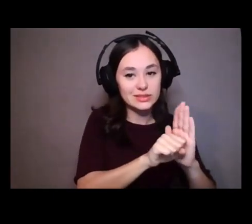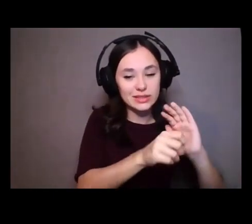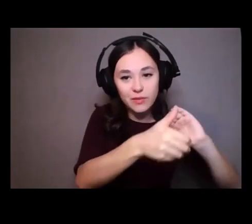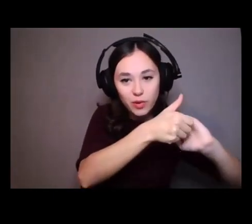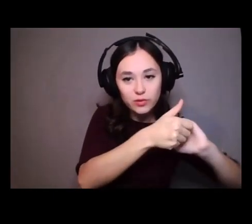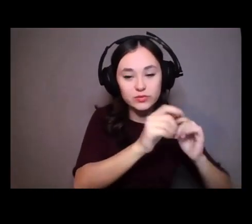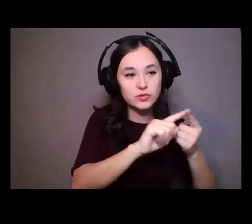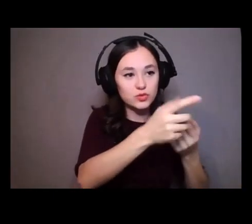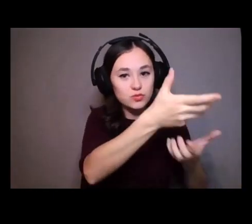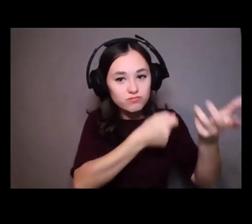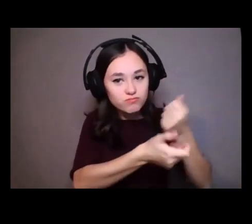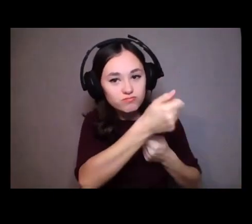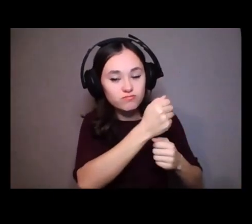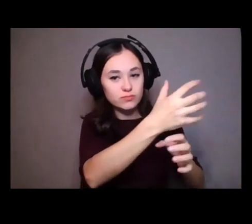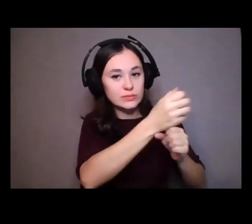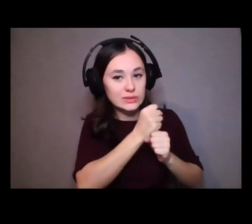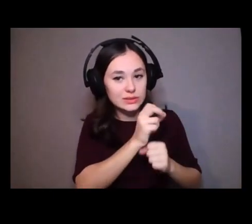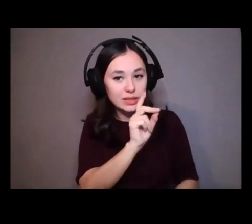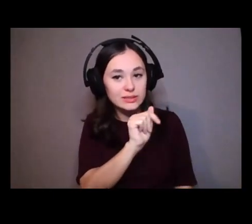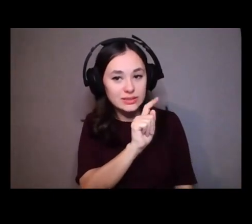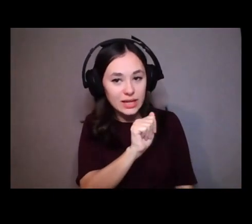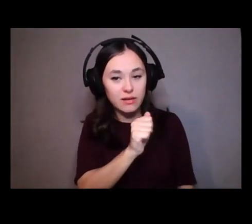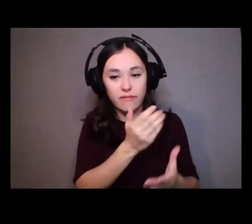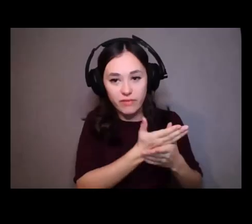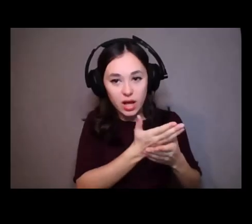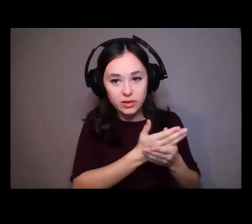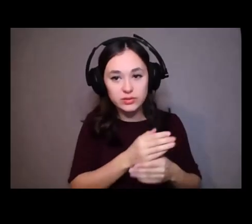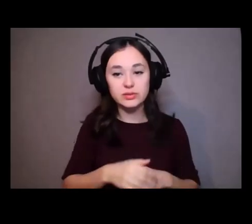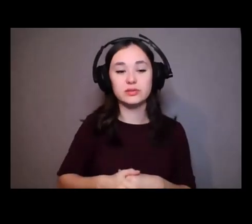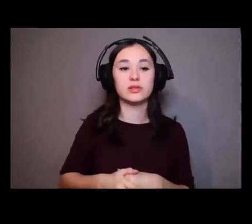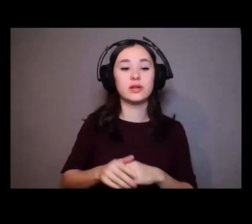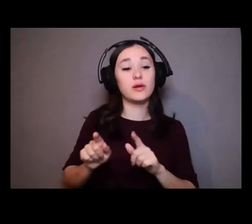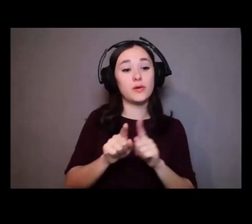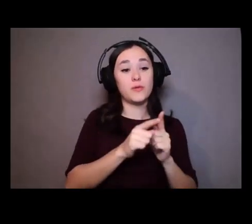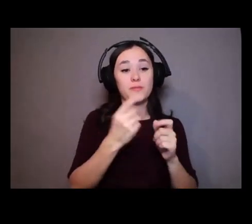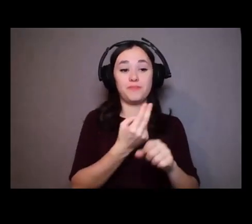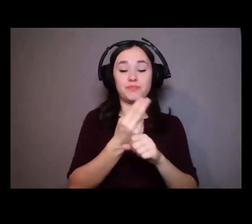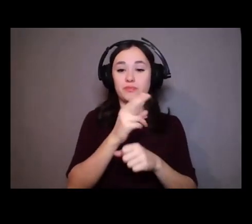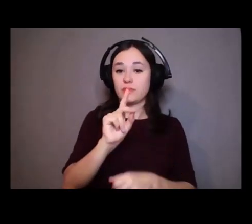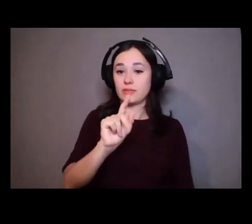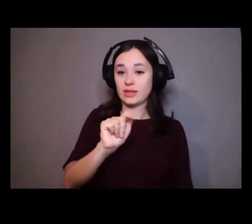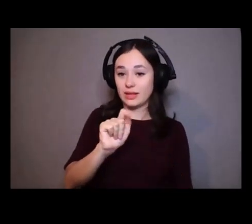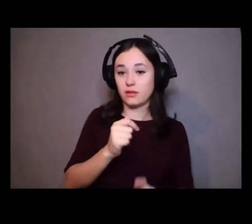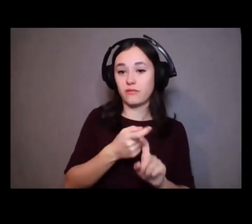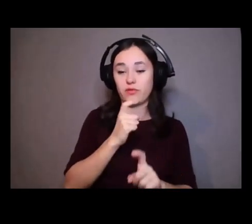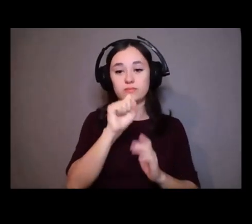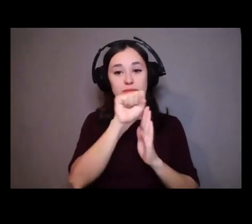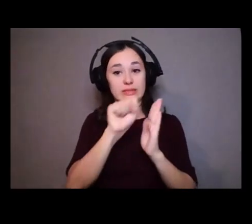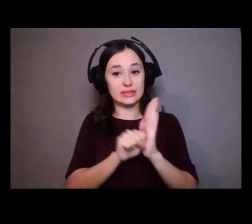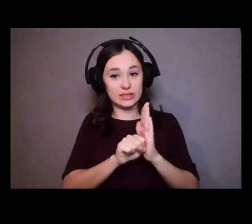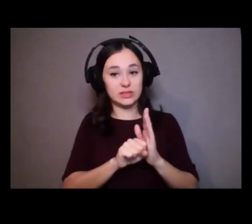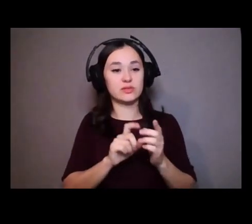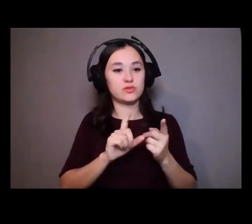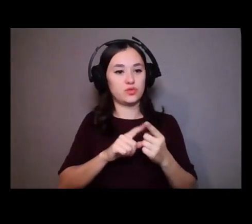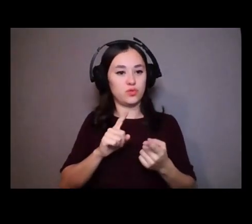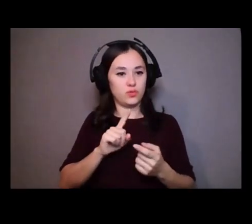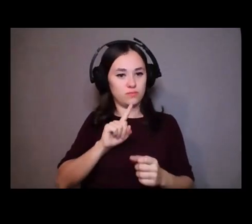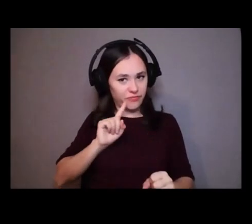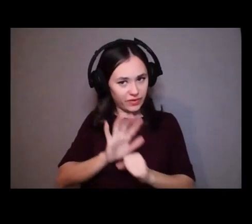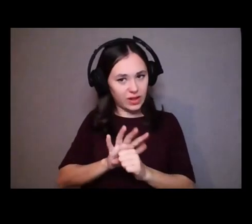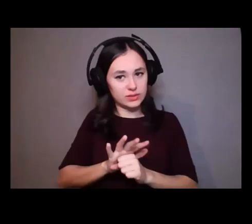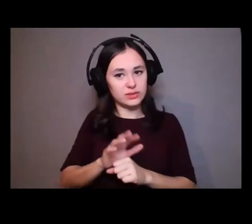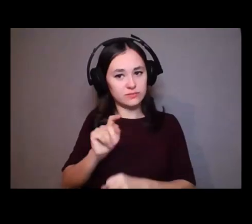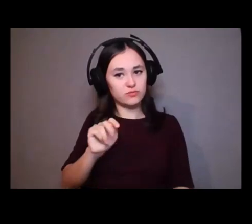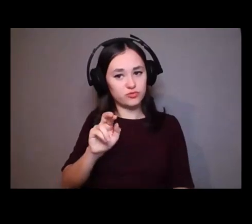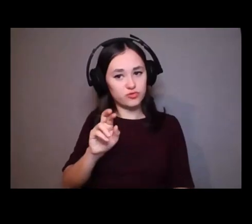data files and also use data from the states to validate trends and address anomalies we may